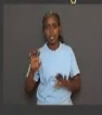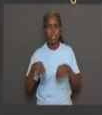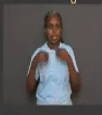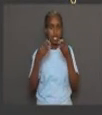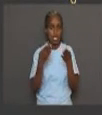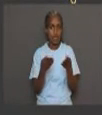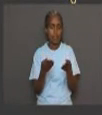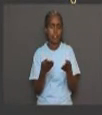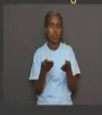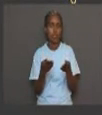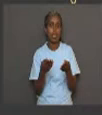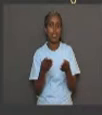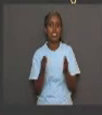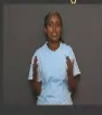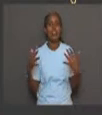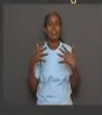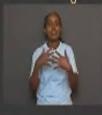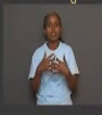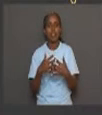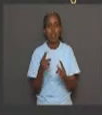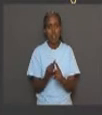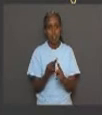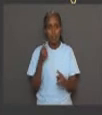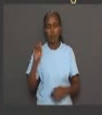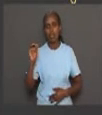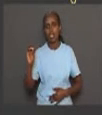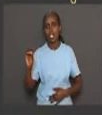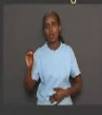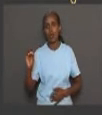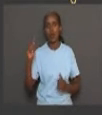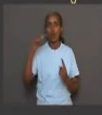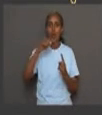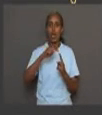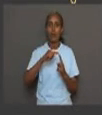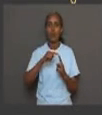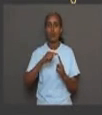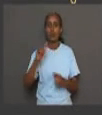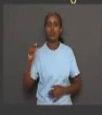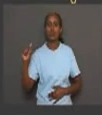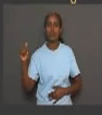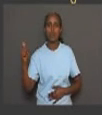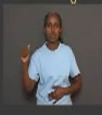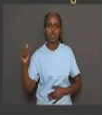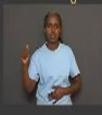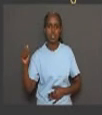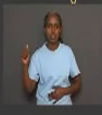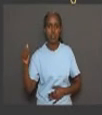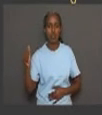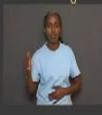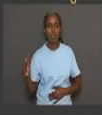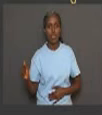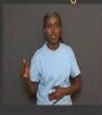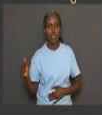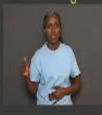seconds is given by the integral from 0 up to